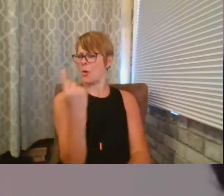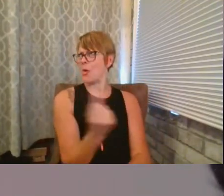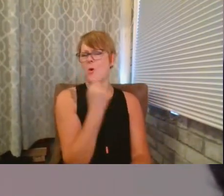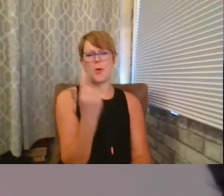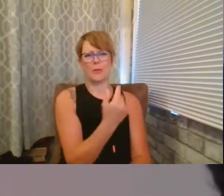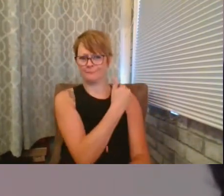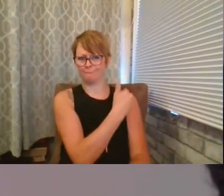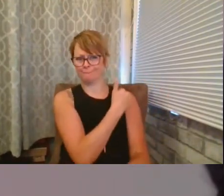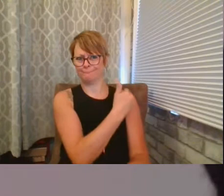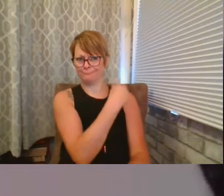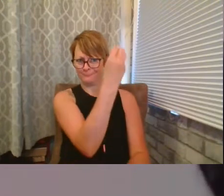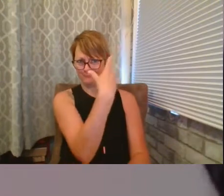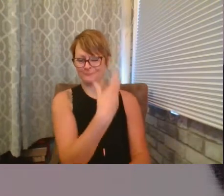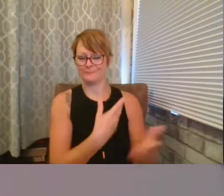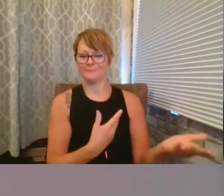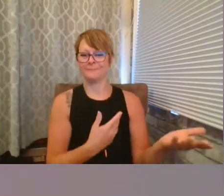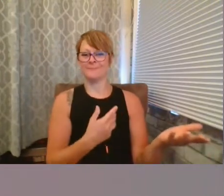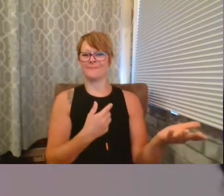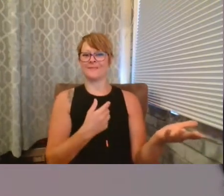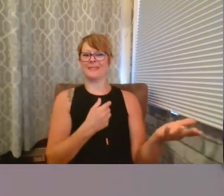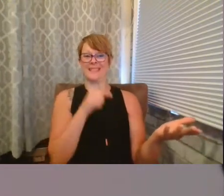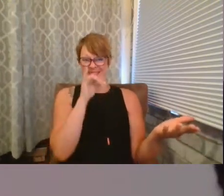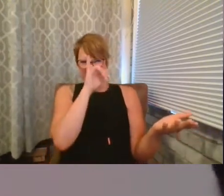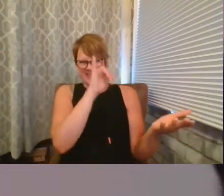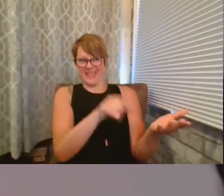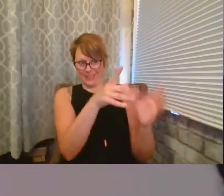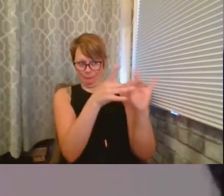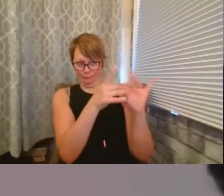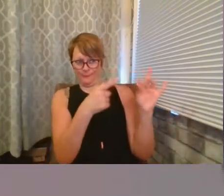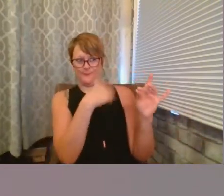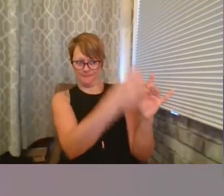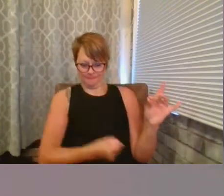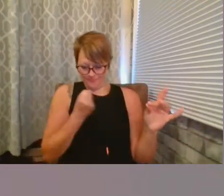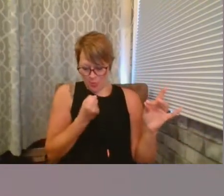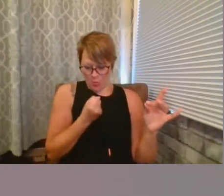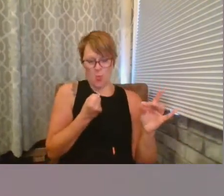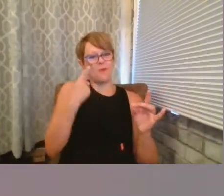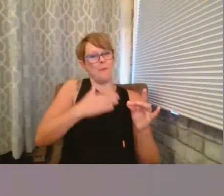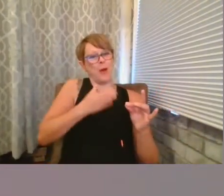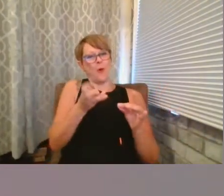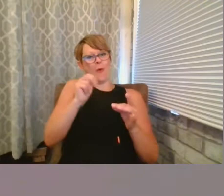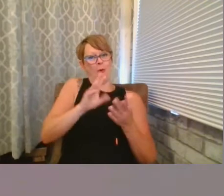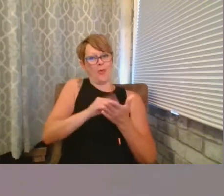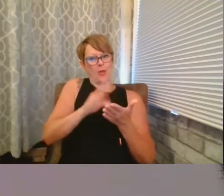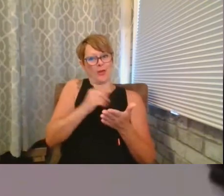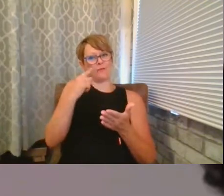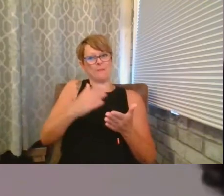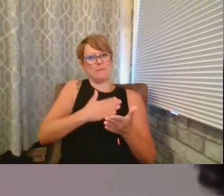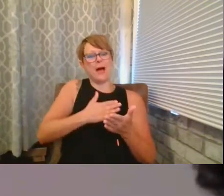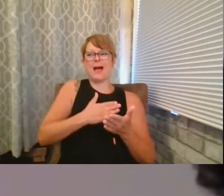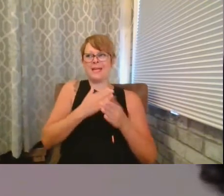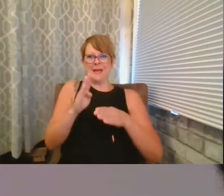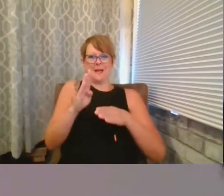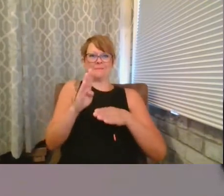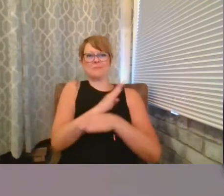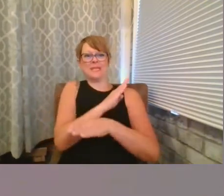that as a learning, for my own this entrepreneurial spirit, as I say it.